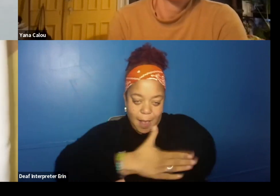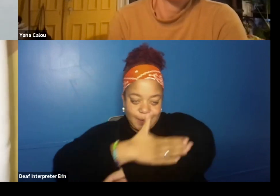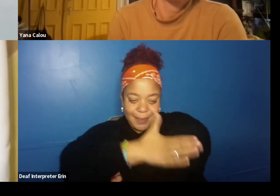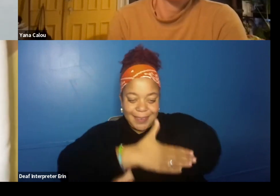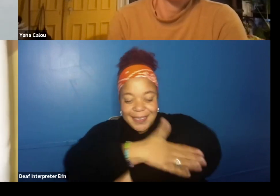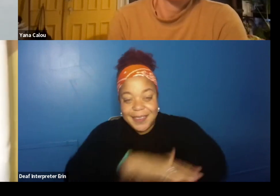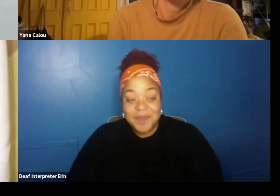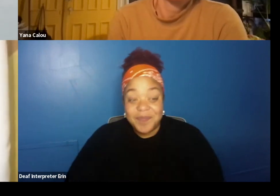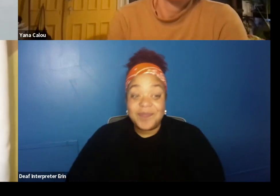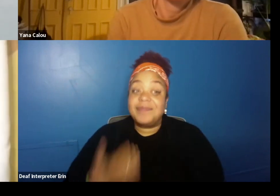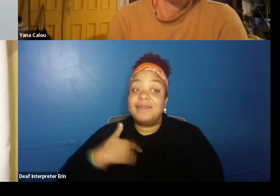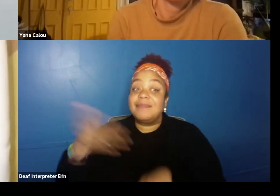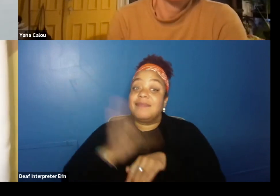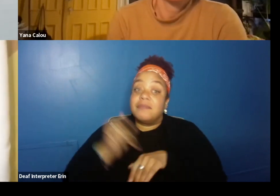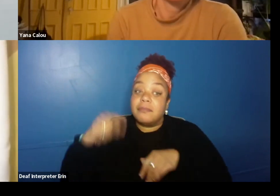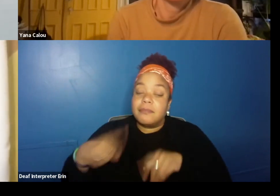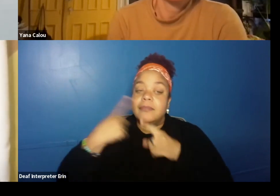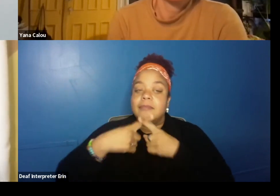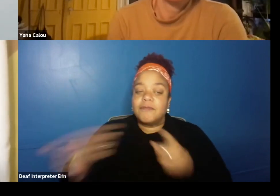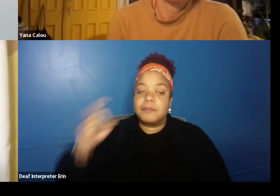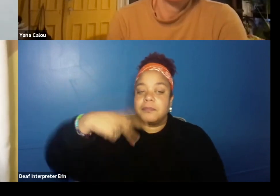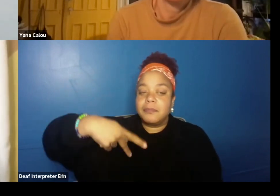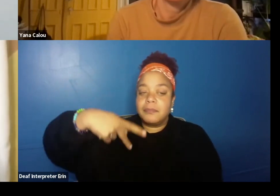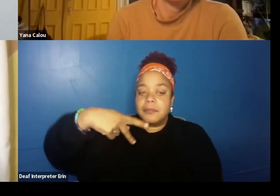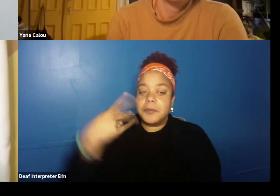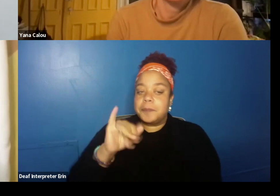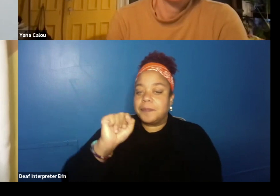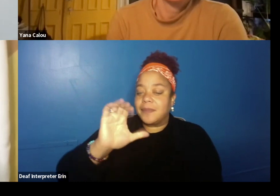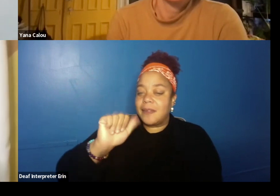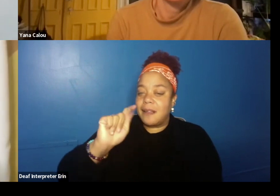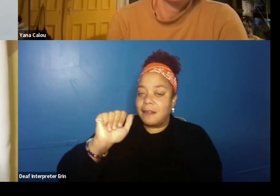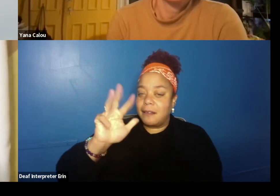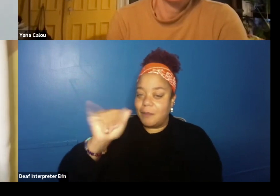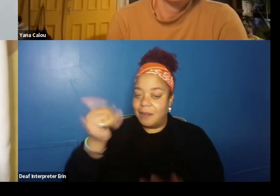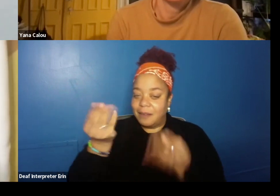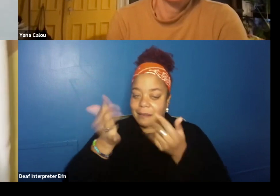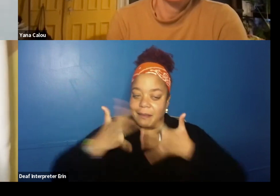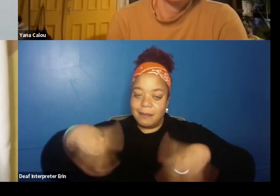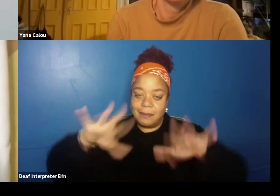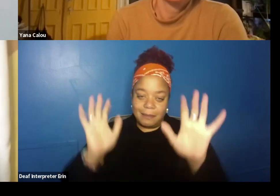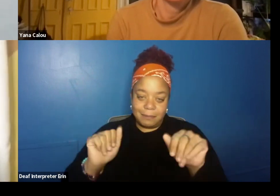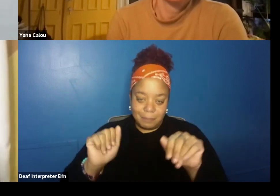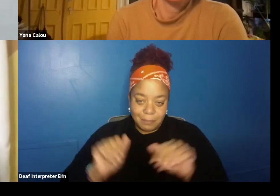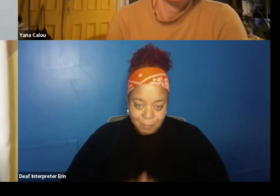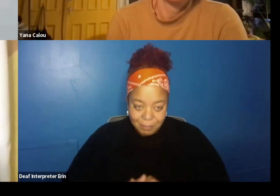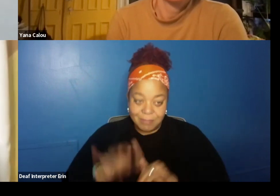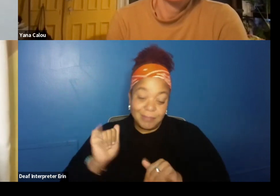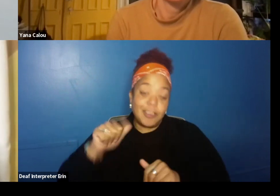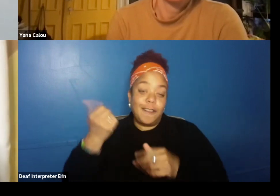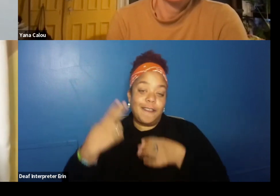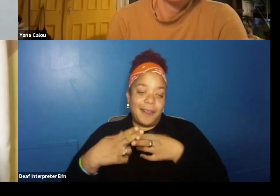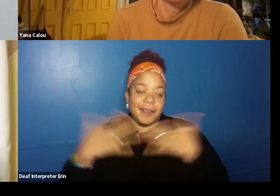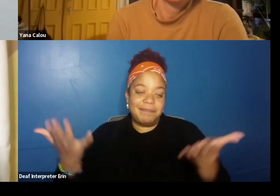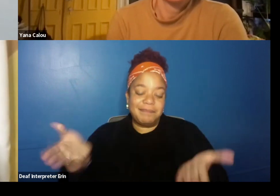by the Piscataway and Susquehannock peoples, colonially known as Baltimore, Maryland. It is my honor